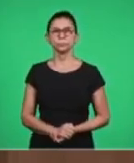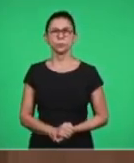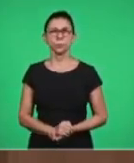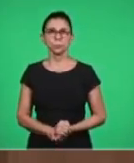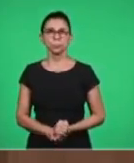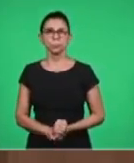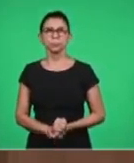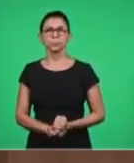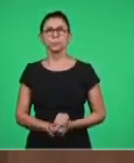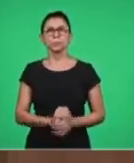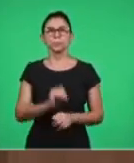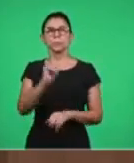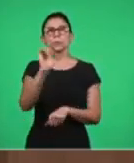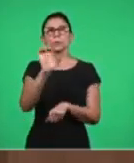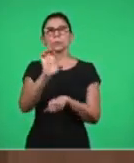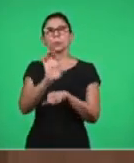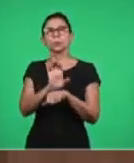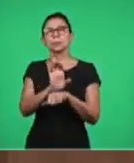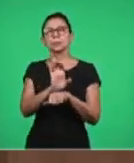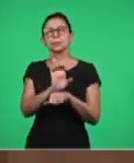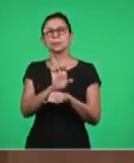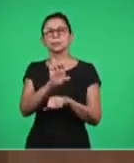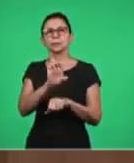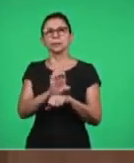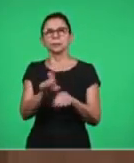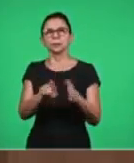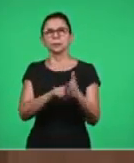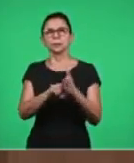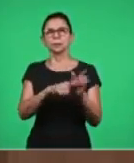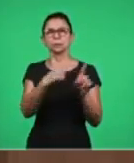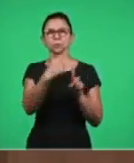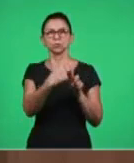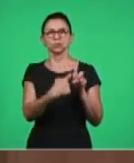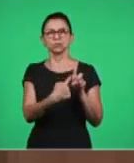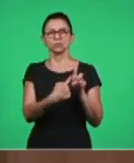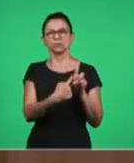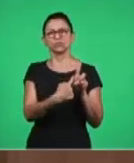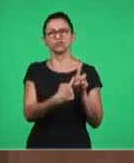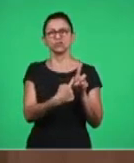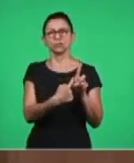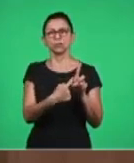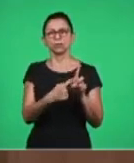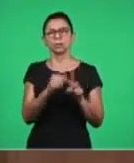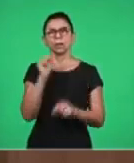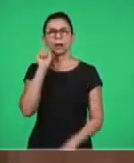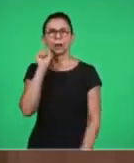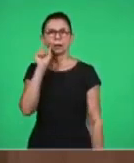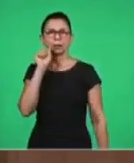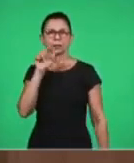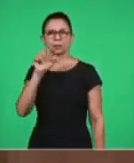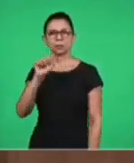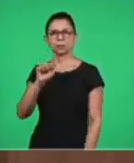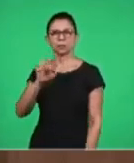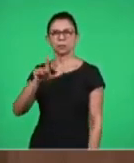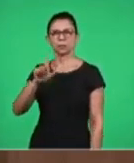The state that produced the least was the state of Alagoas in